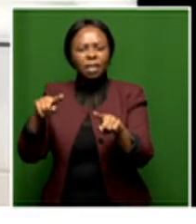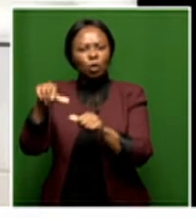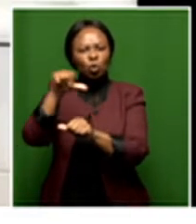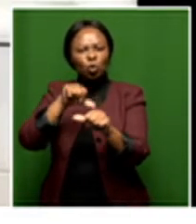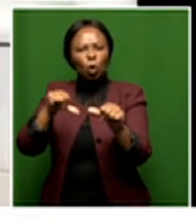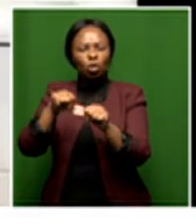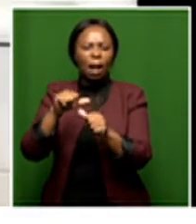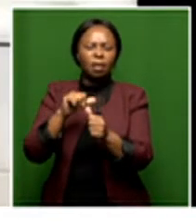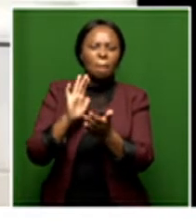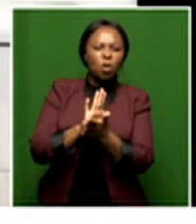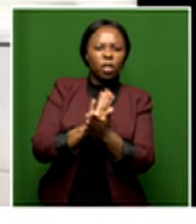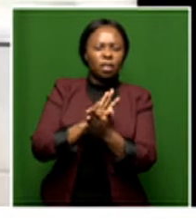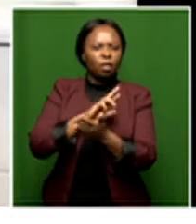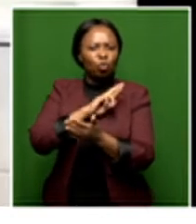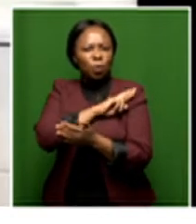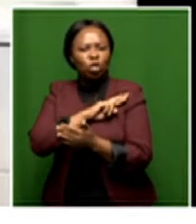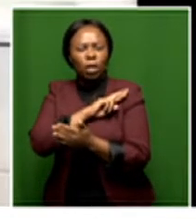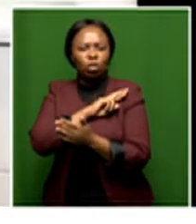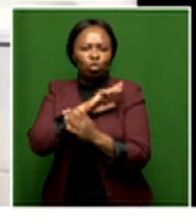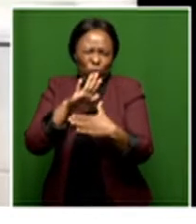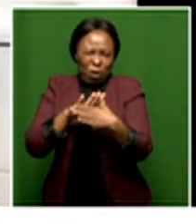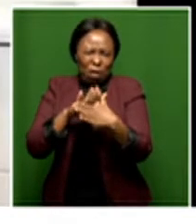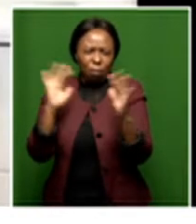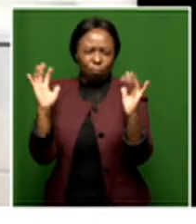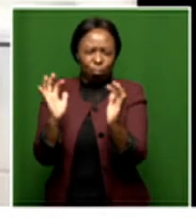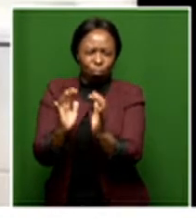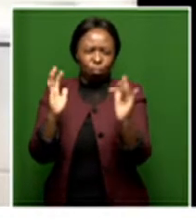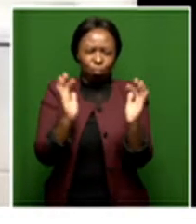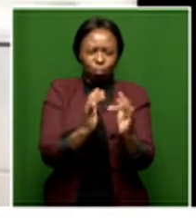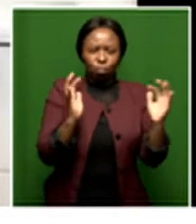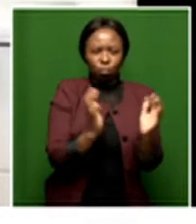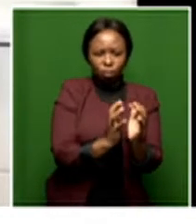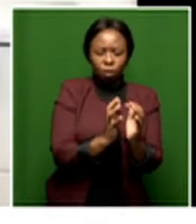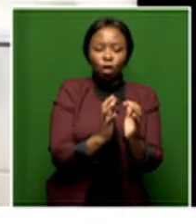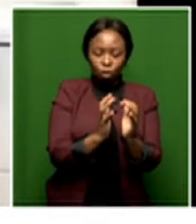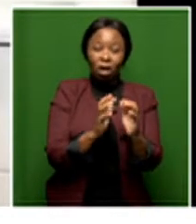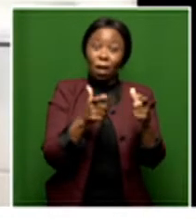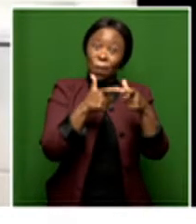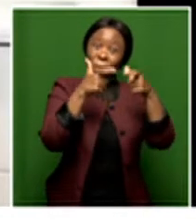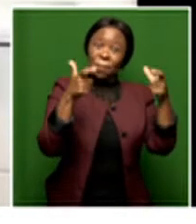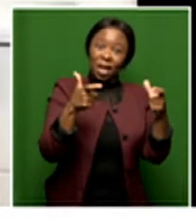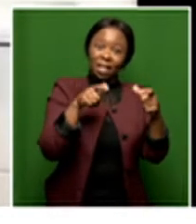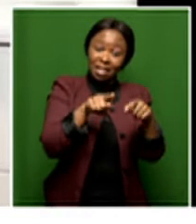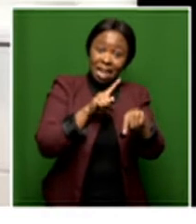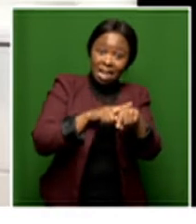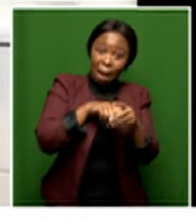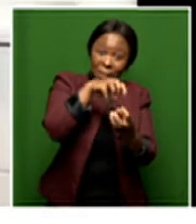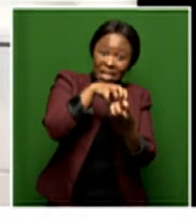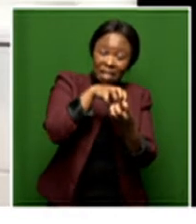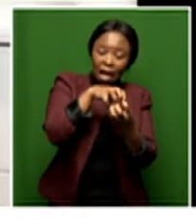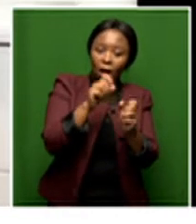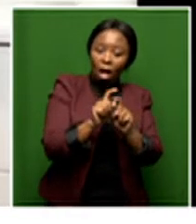and pleasure and some for religious reasons. If we have large mass gatherings over Easter without